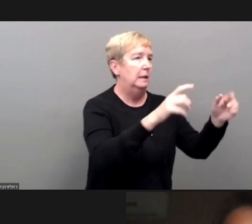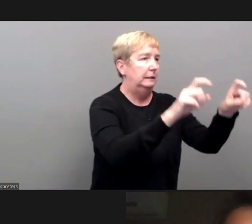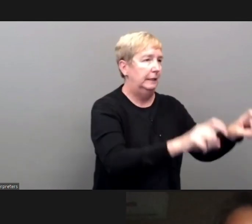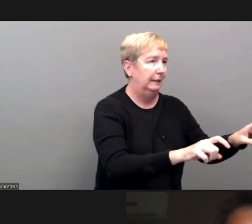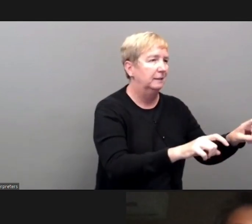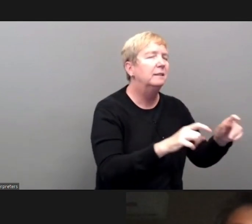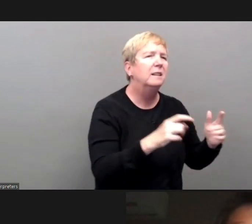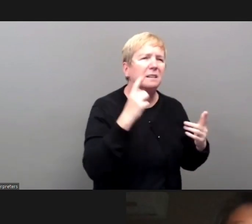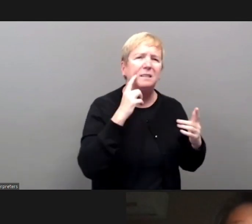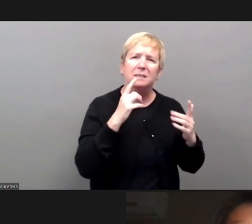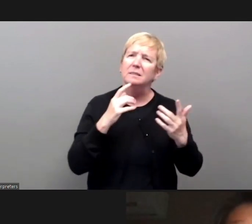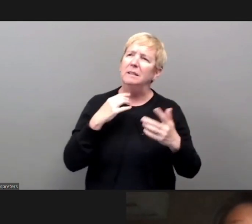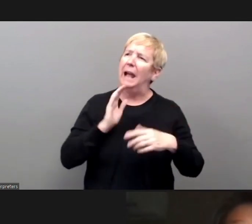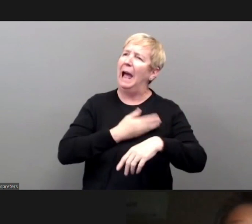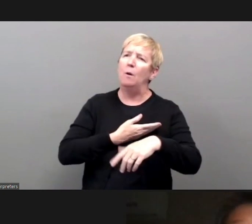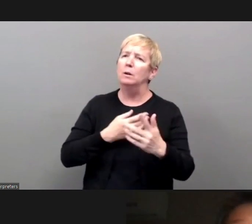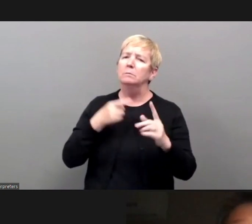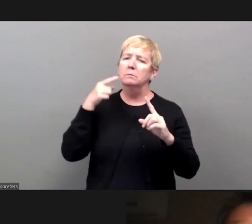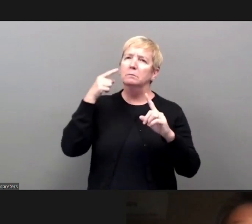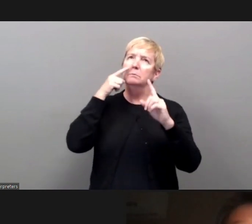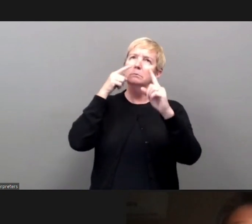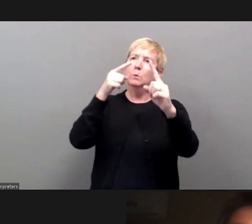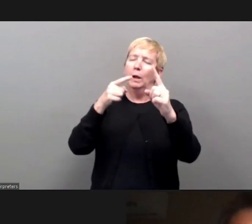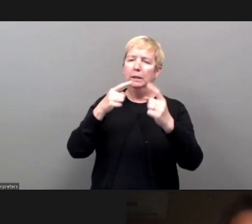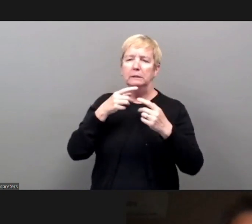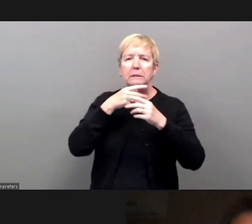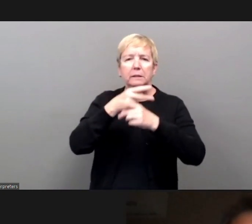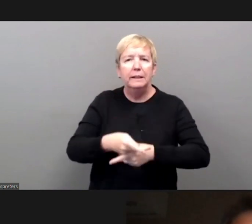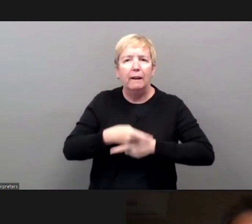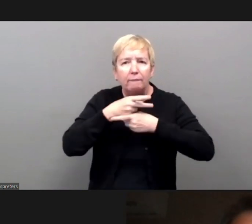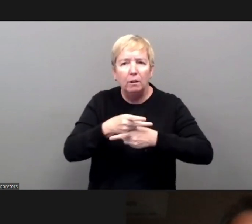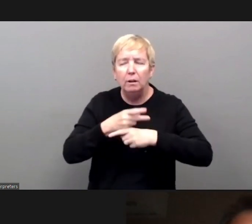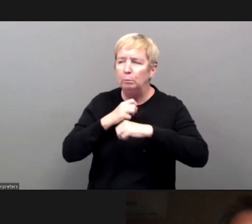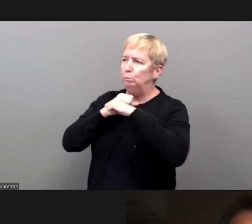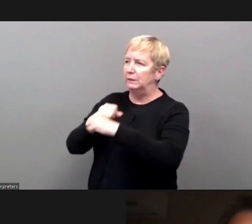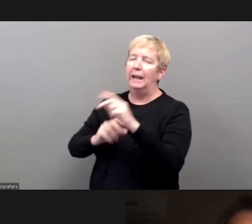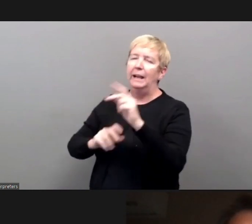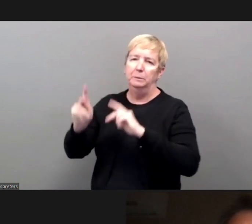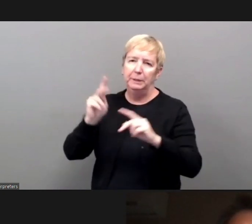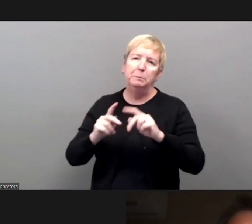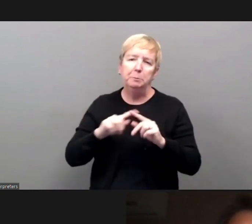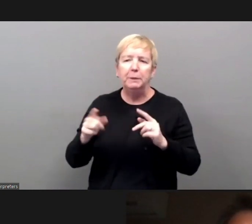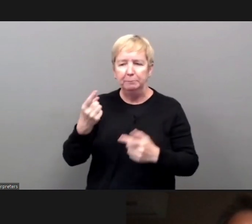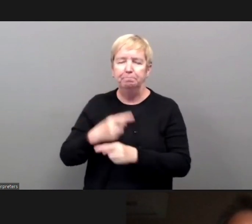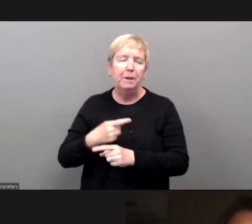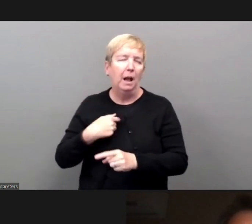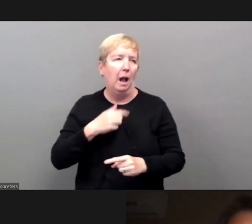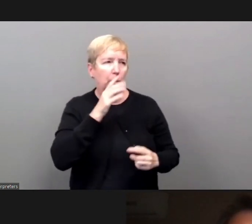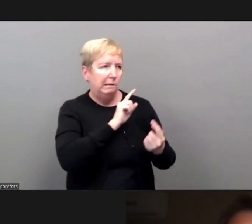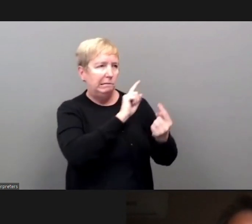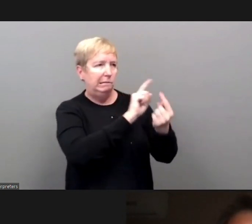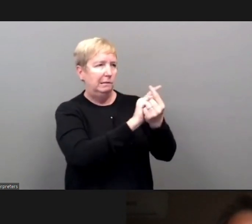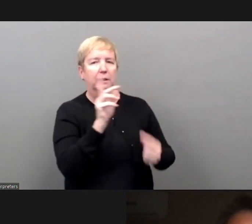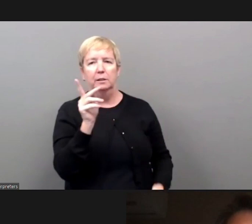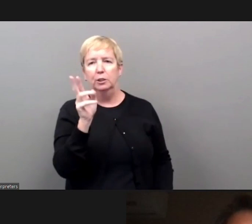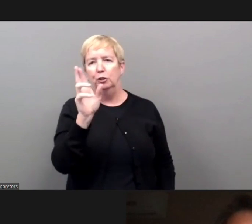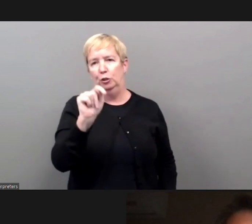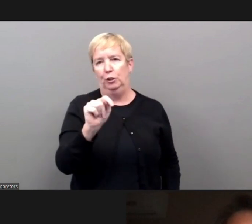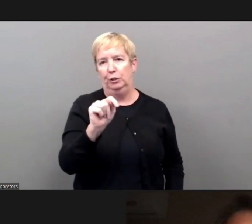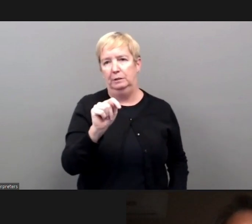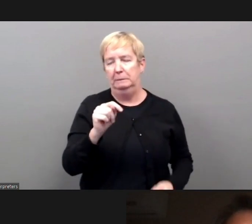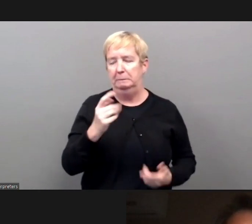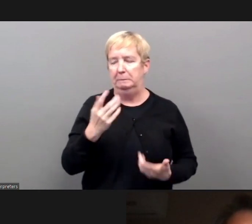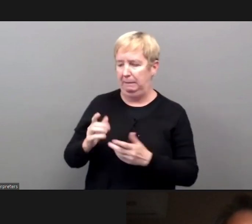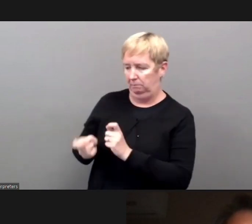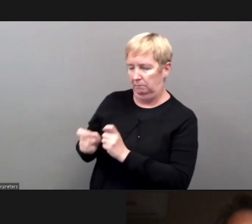exercise caution, protect other people. But yeah, I'll talk with Kurt about that approach